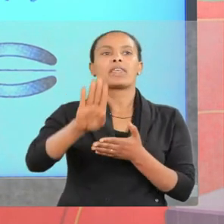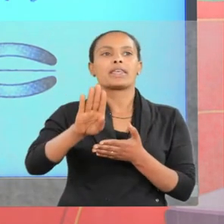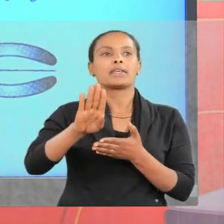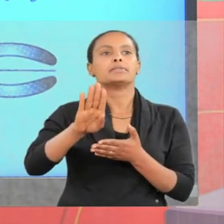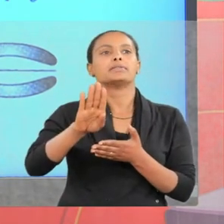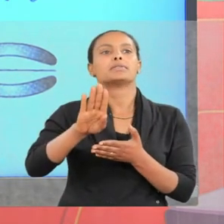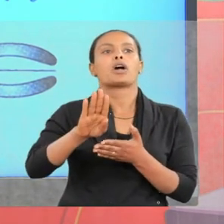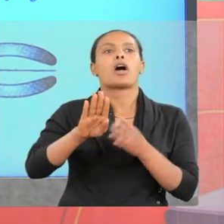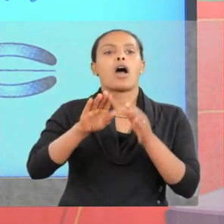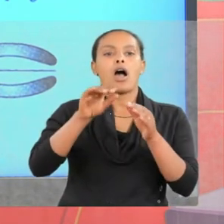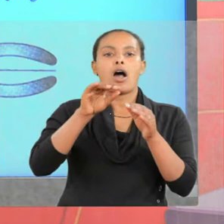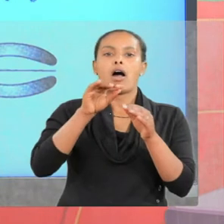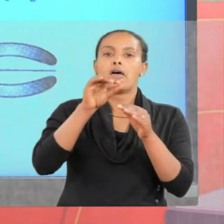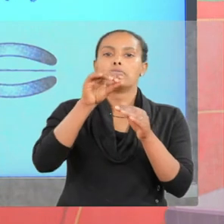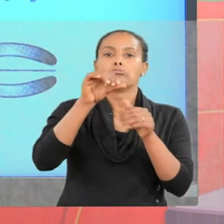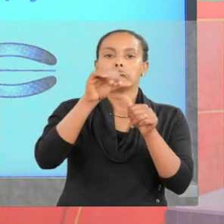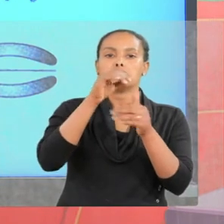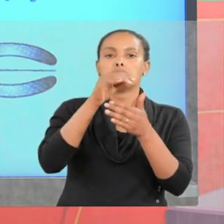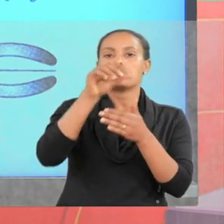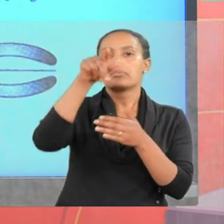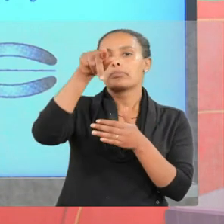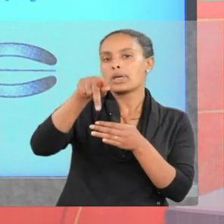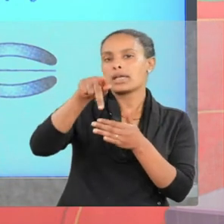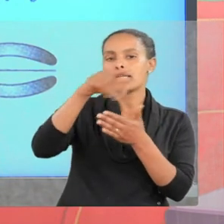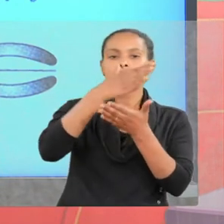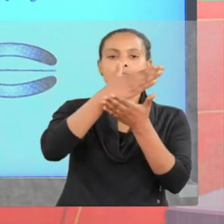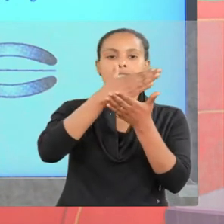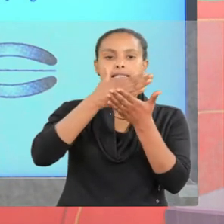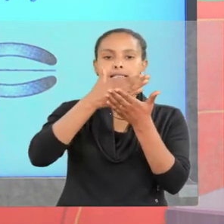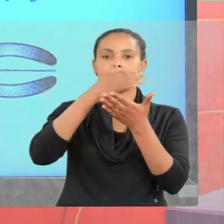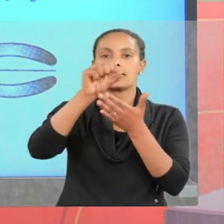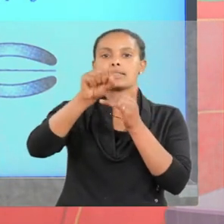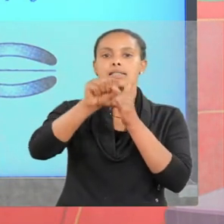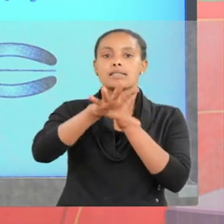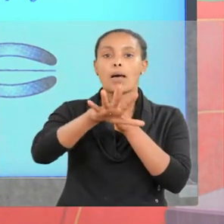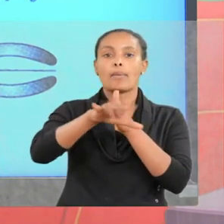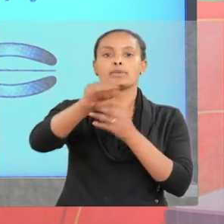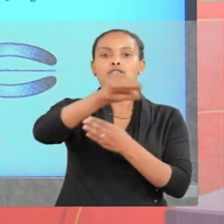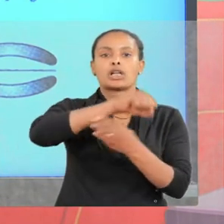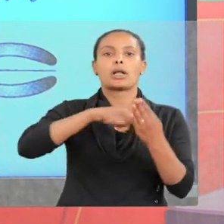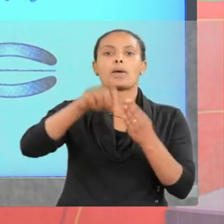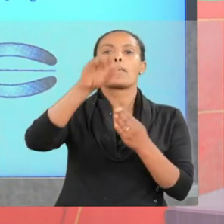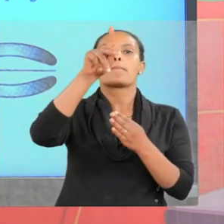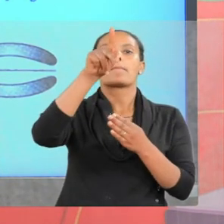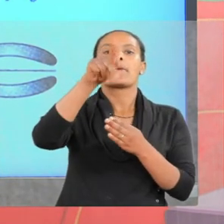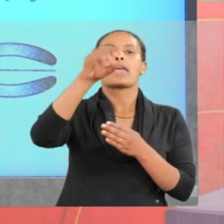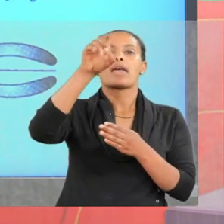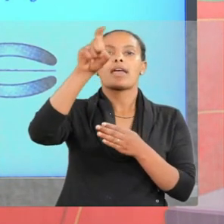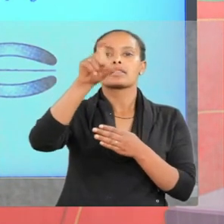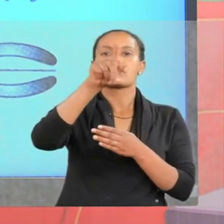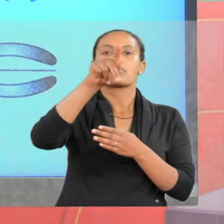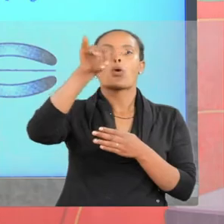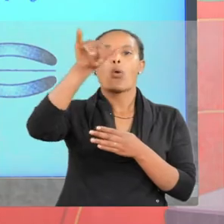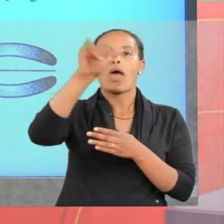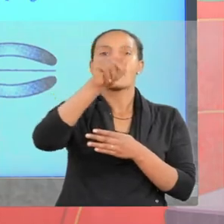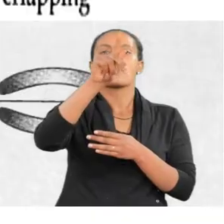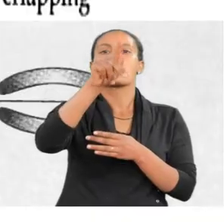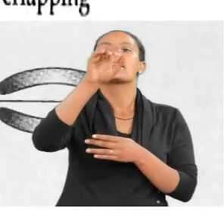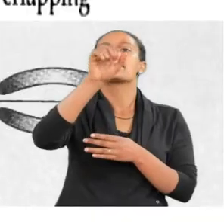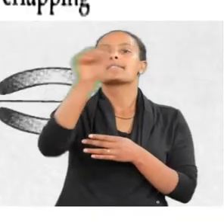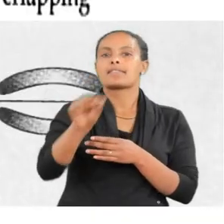atomic orbital, p subshell has 3 atomic orbitals, px, py, and pz. You